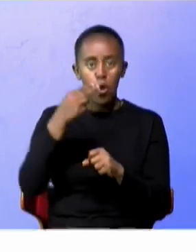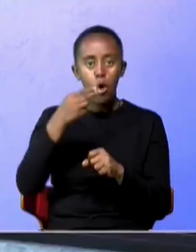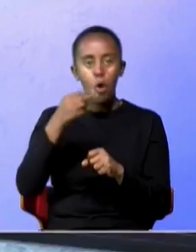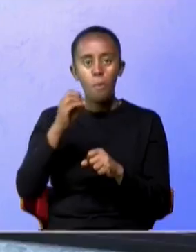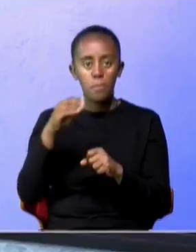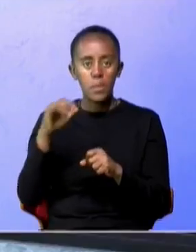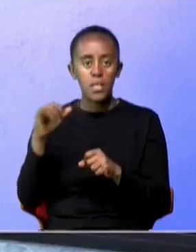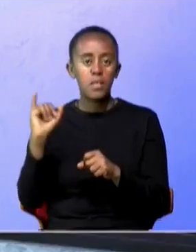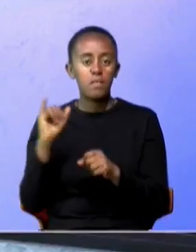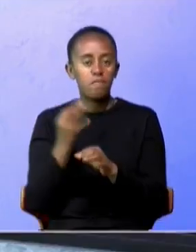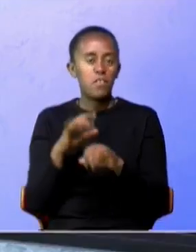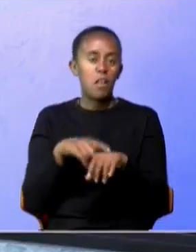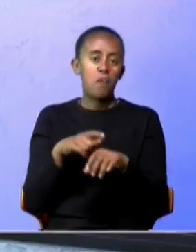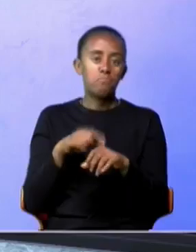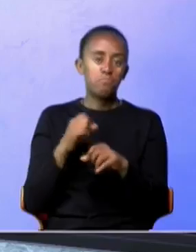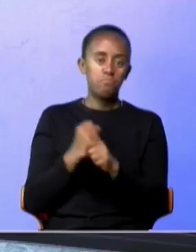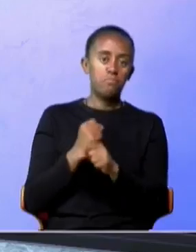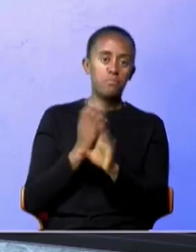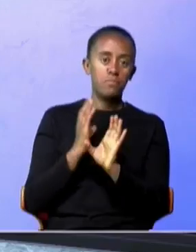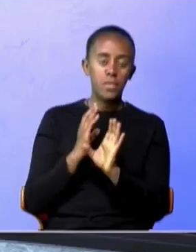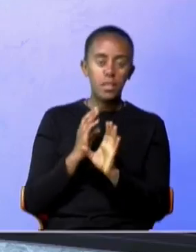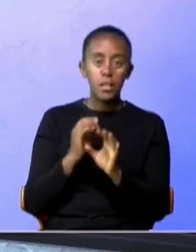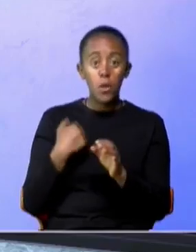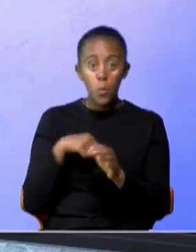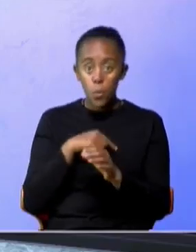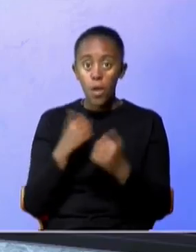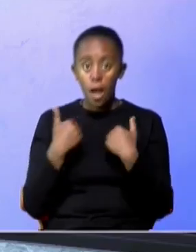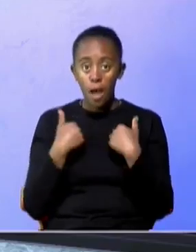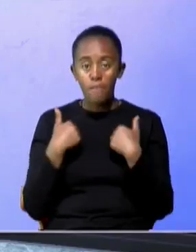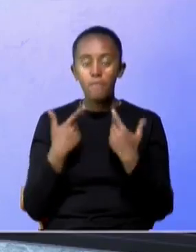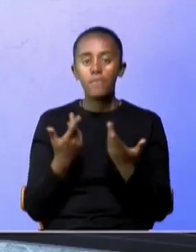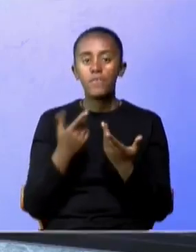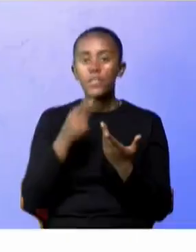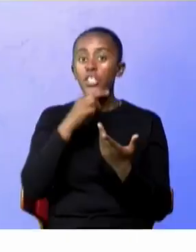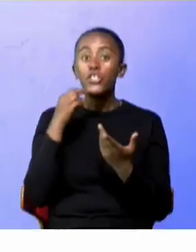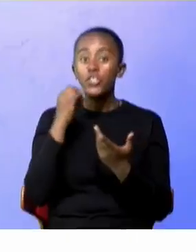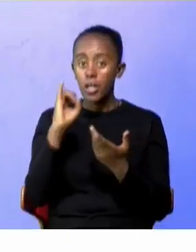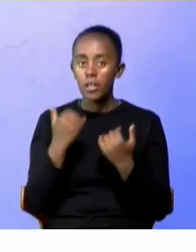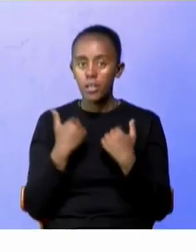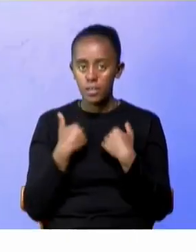Swimming is my hobby. We have a gerund here.